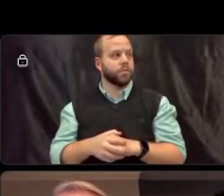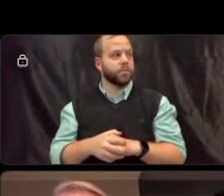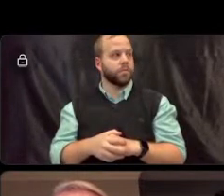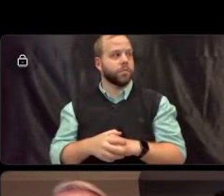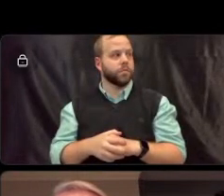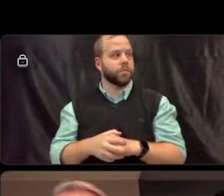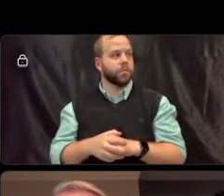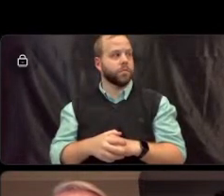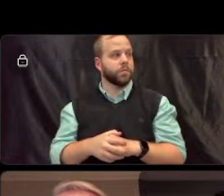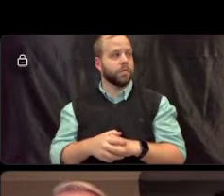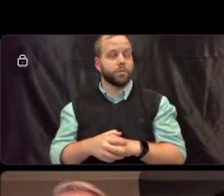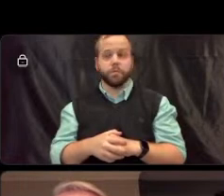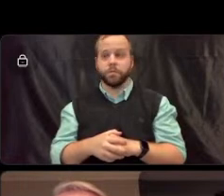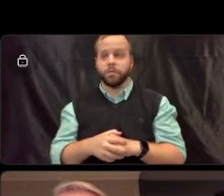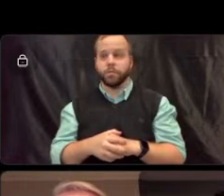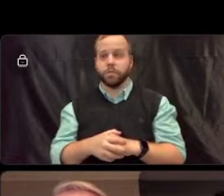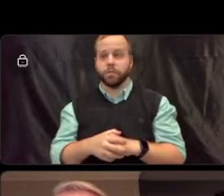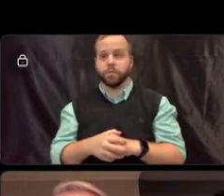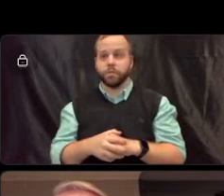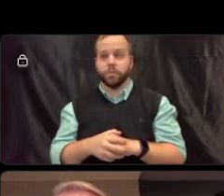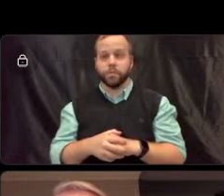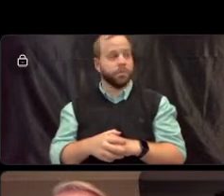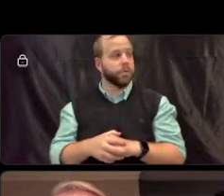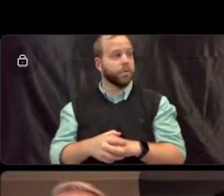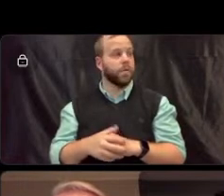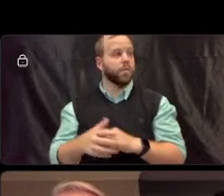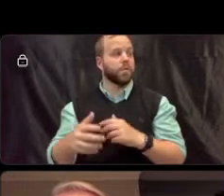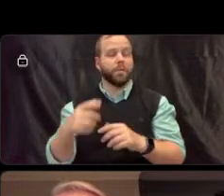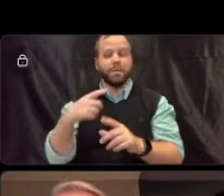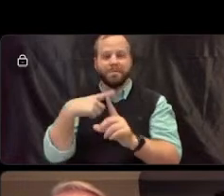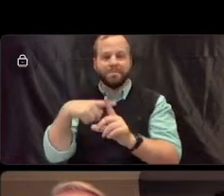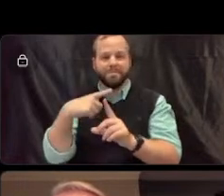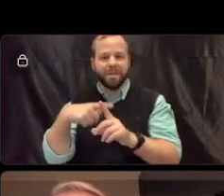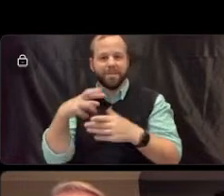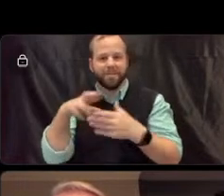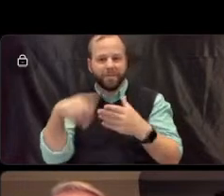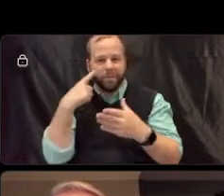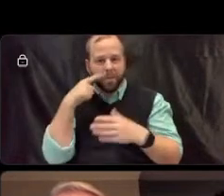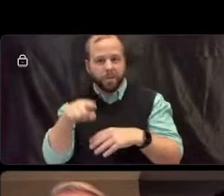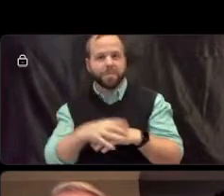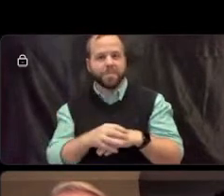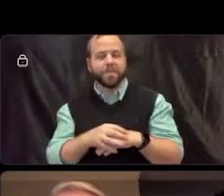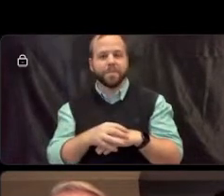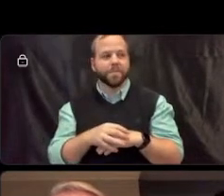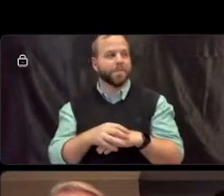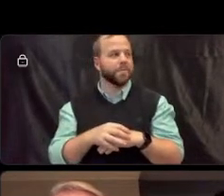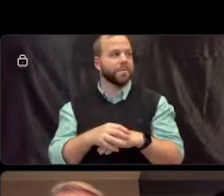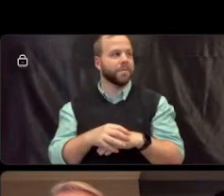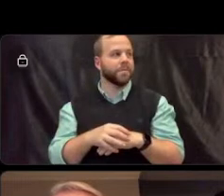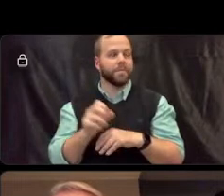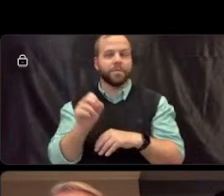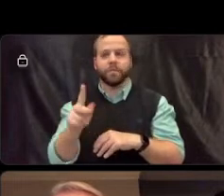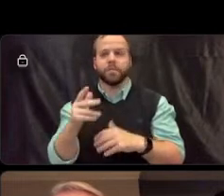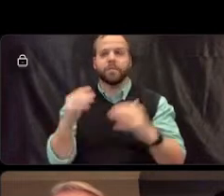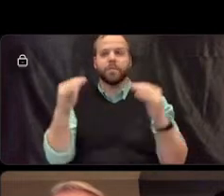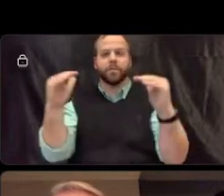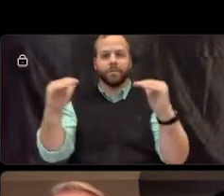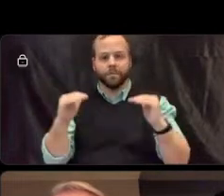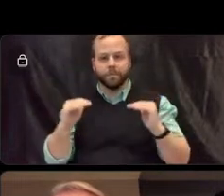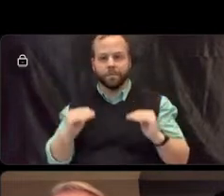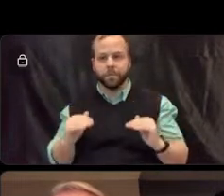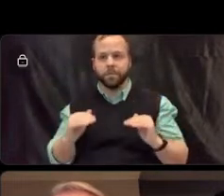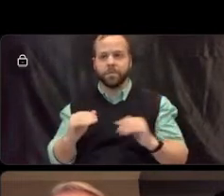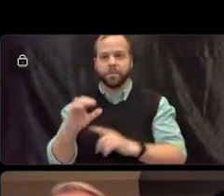Is that the good outcome? That's a good outcome Okay. for you. We go to the board next. The next item, was